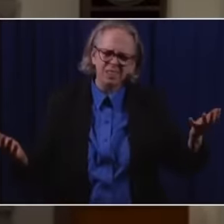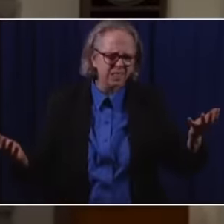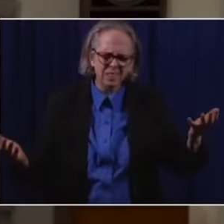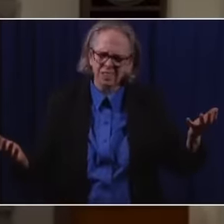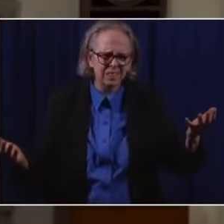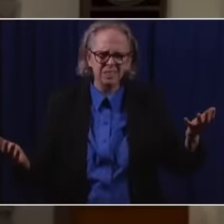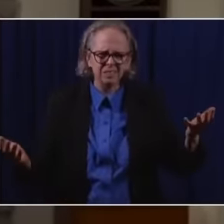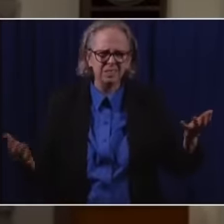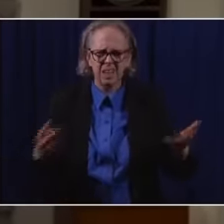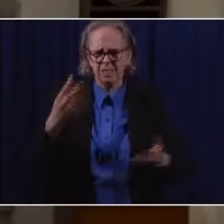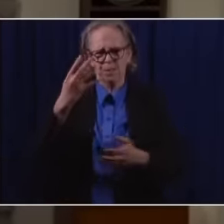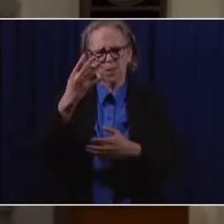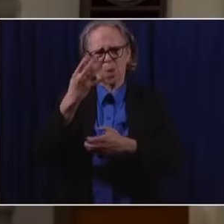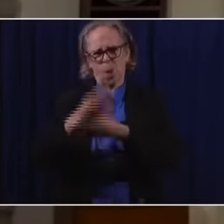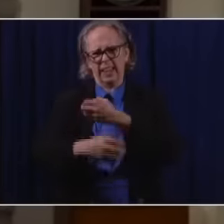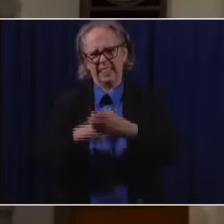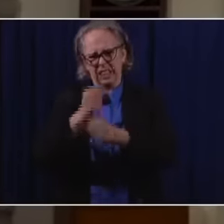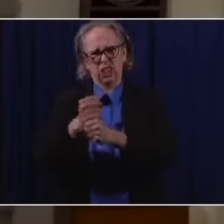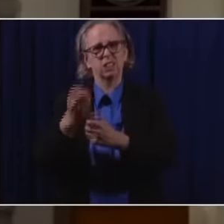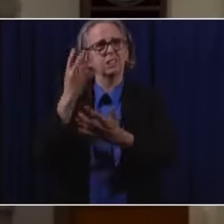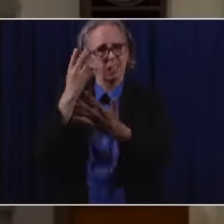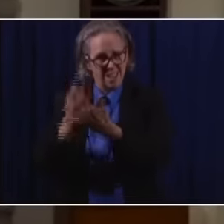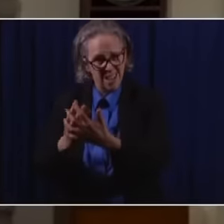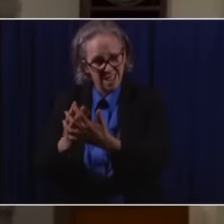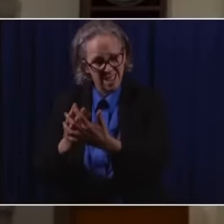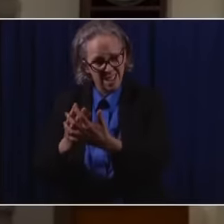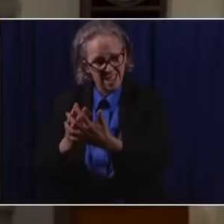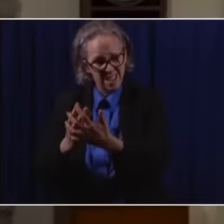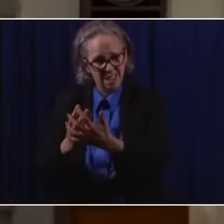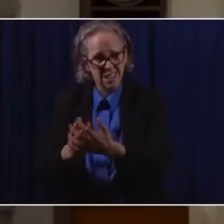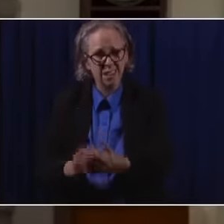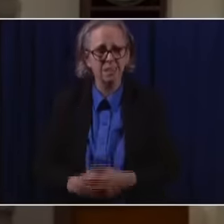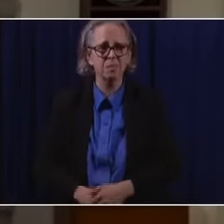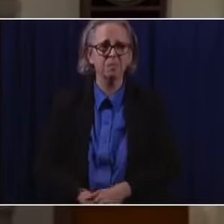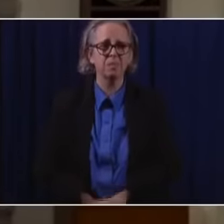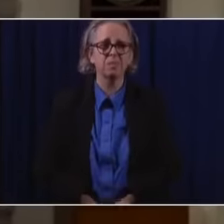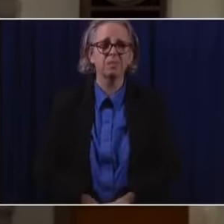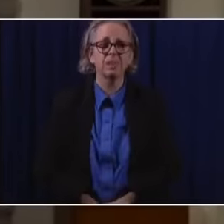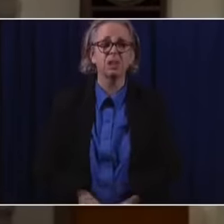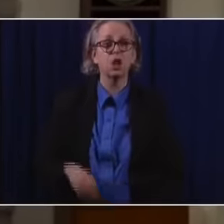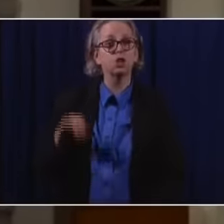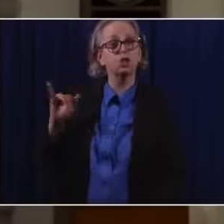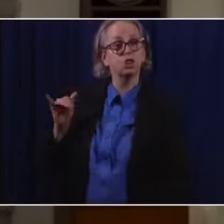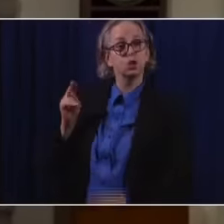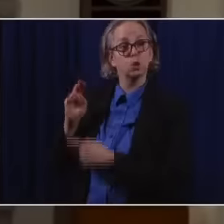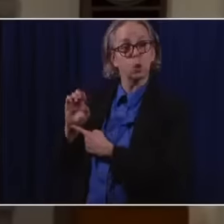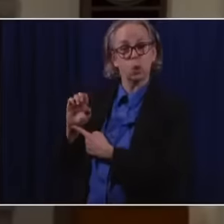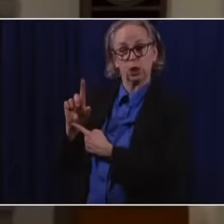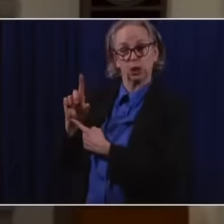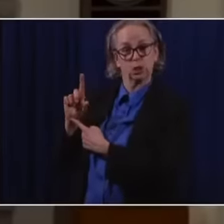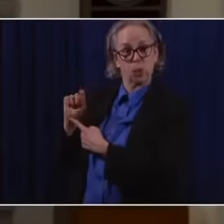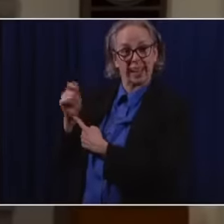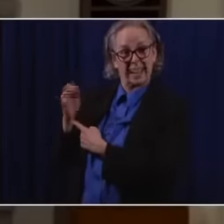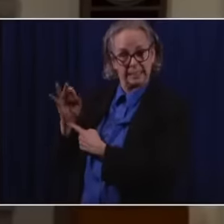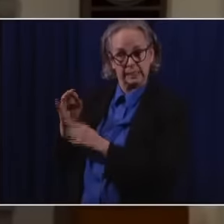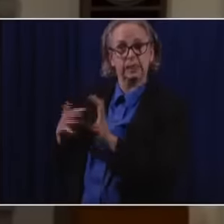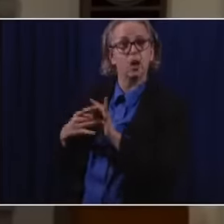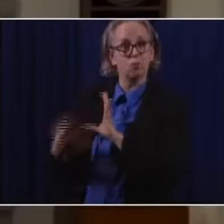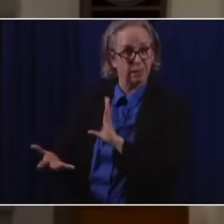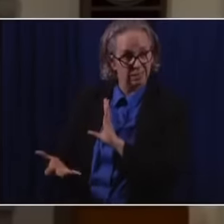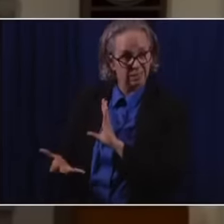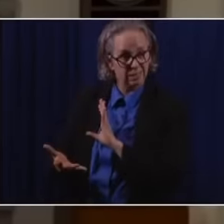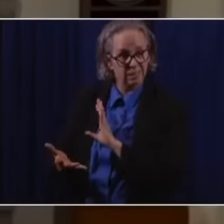of incarceration. He was released in June 2019 and was arrested again in